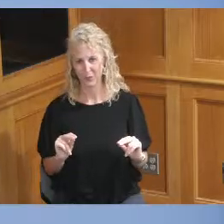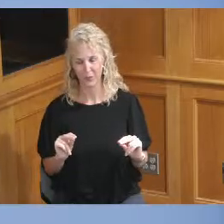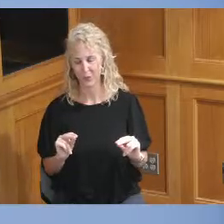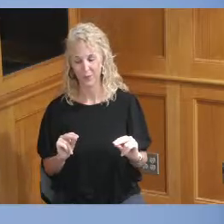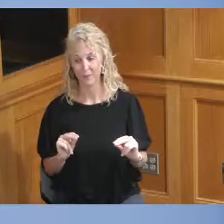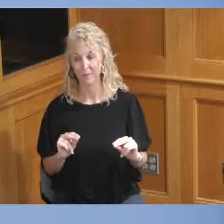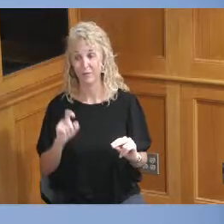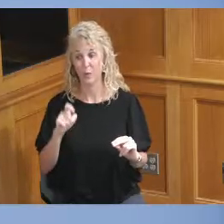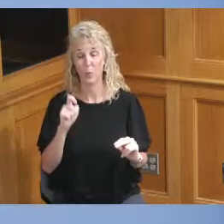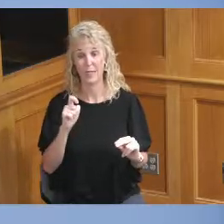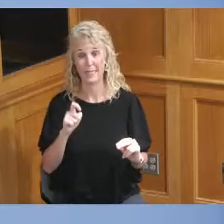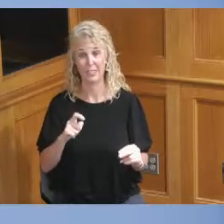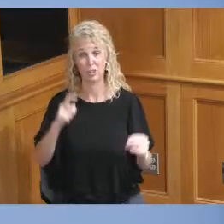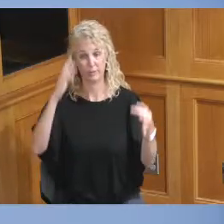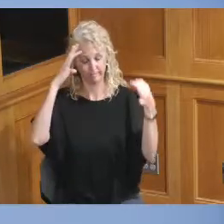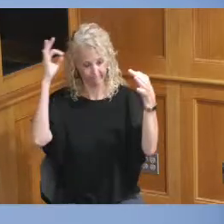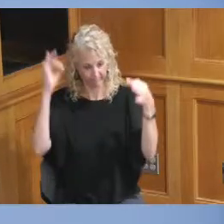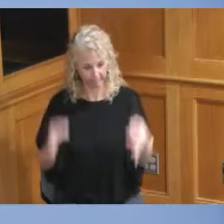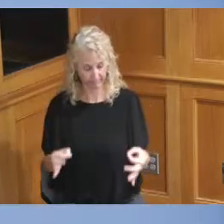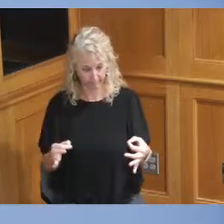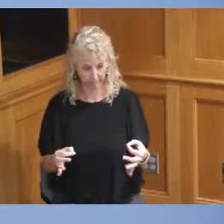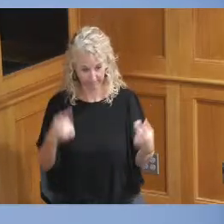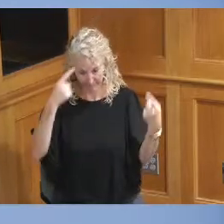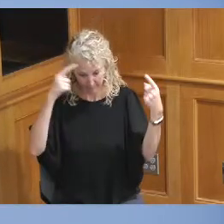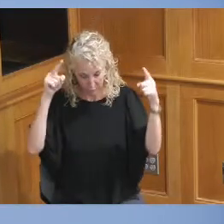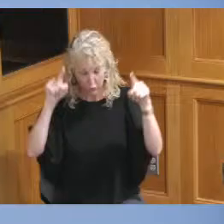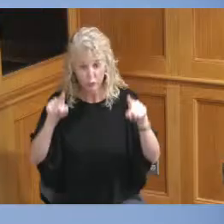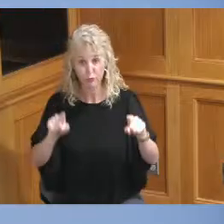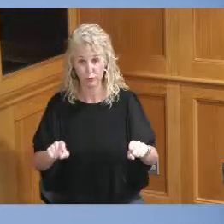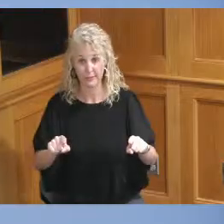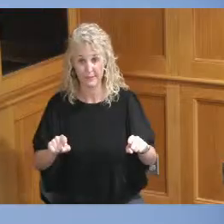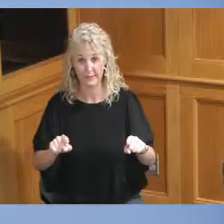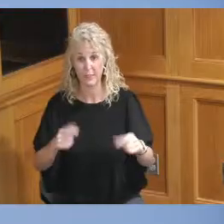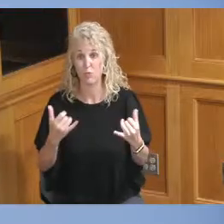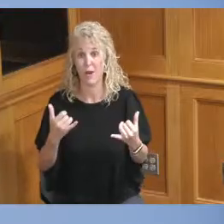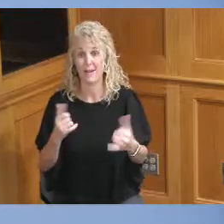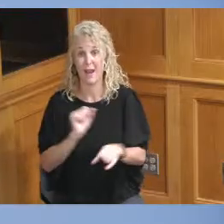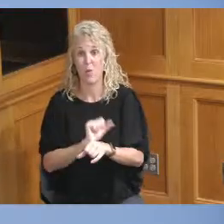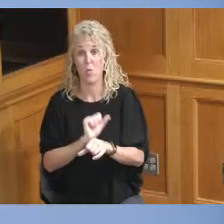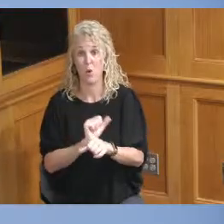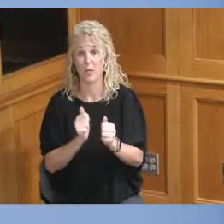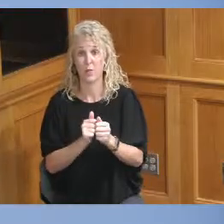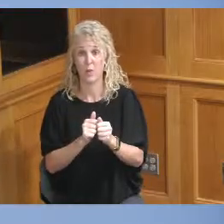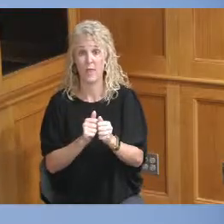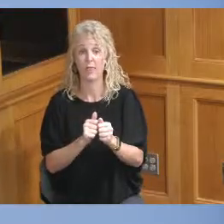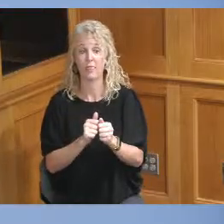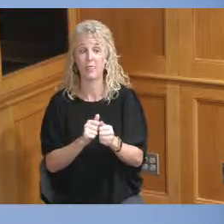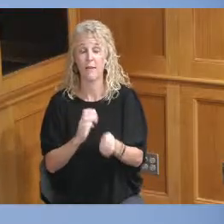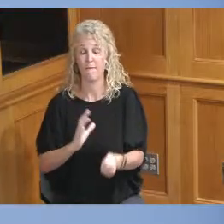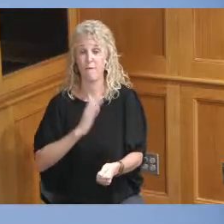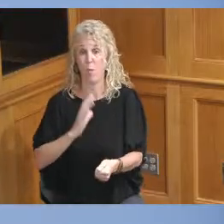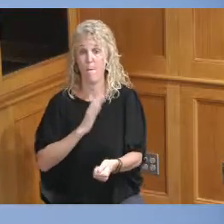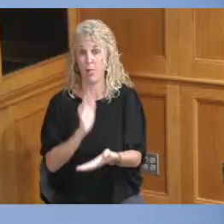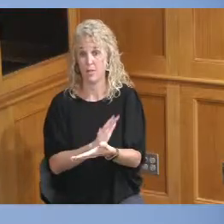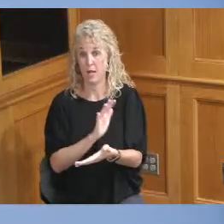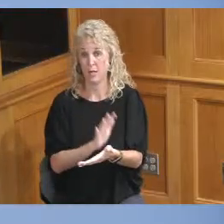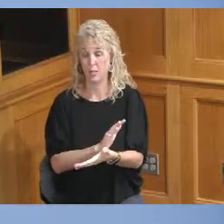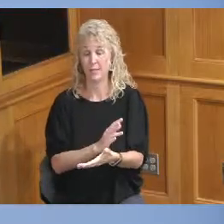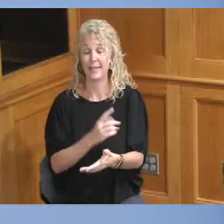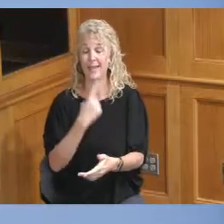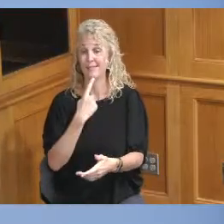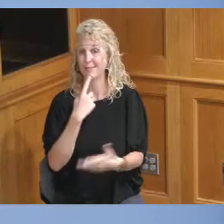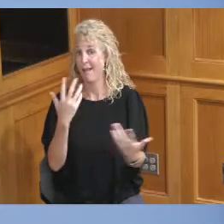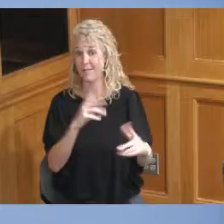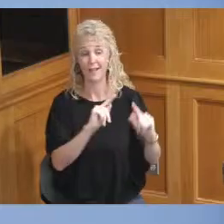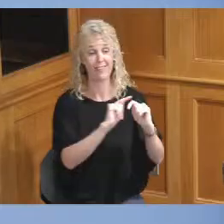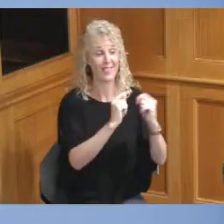need to finalize the lease provisions. We are working on a document right now that would memorialize the commitment of both parties